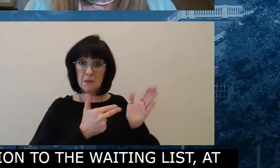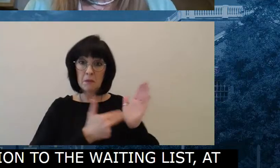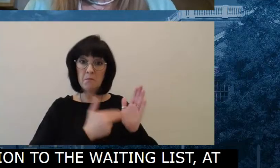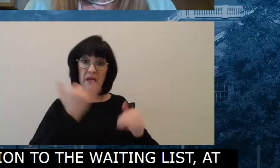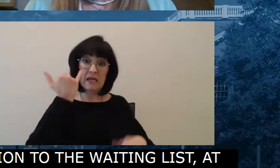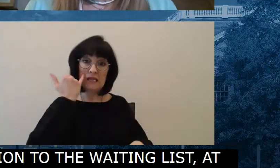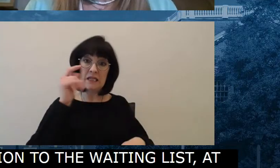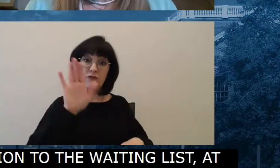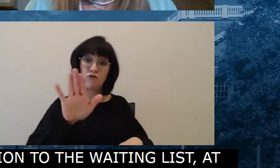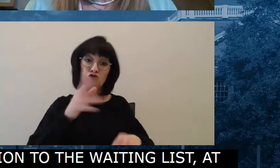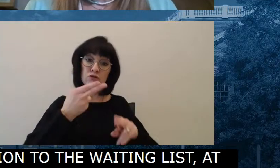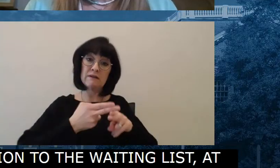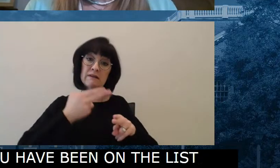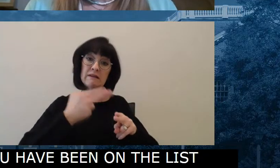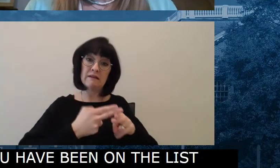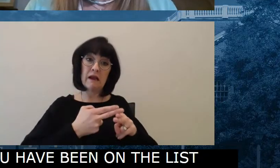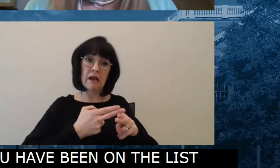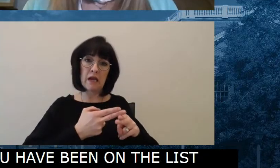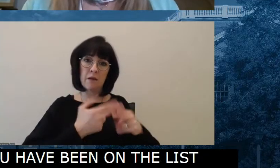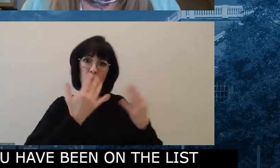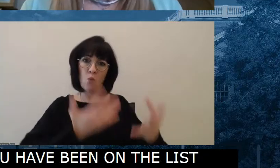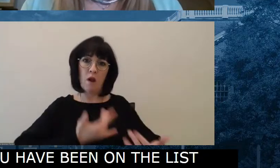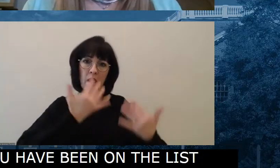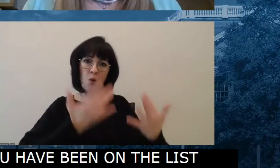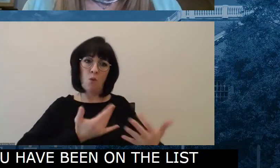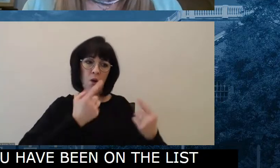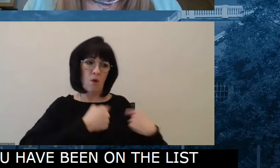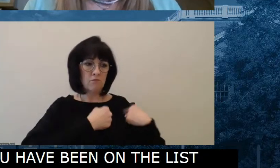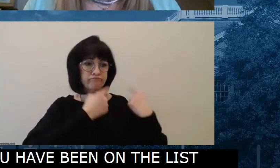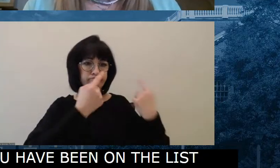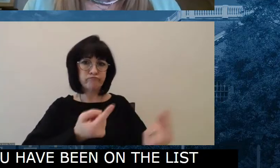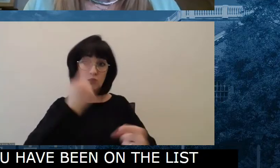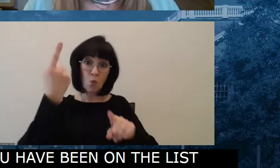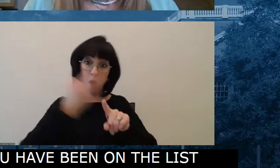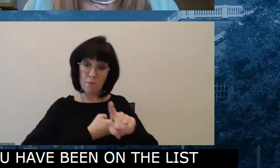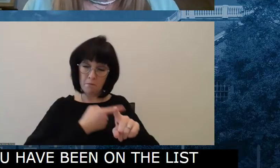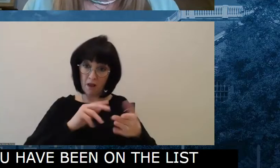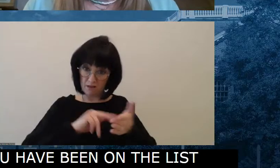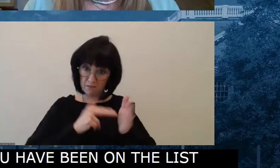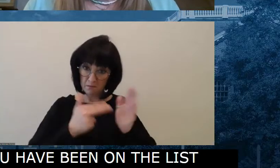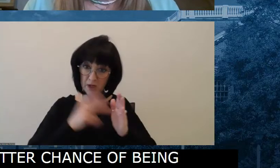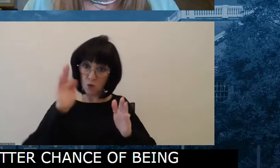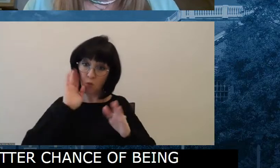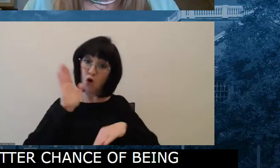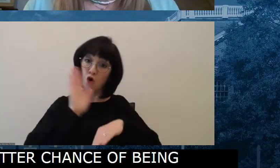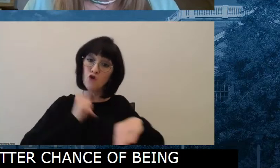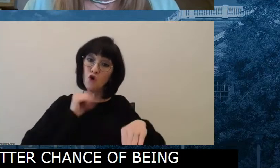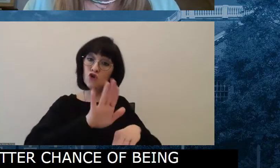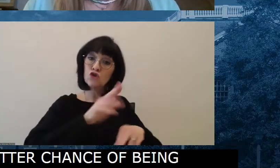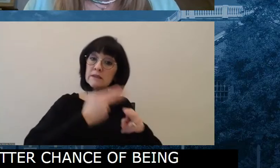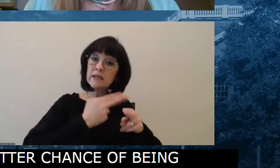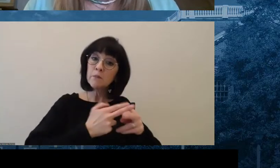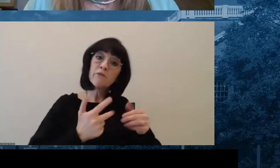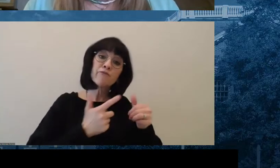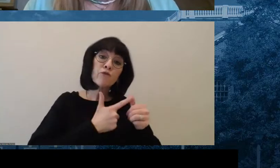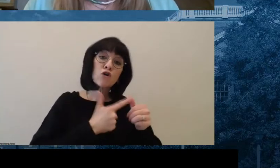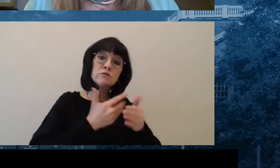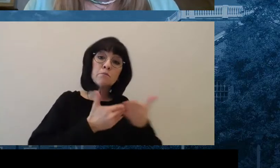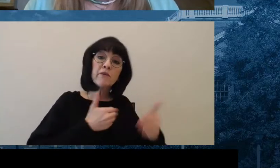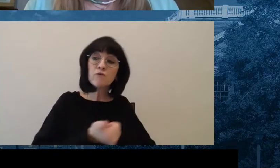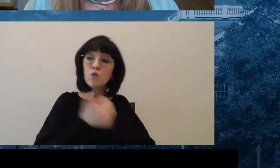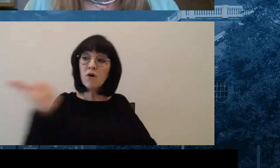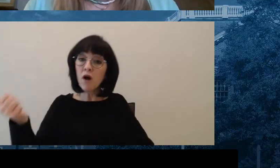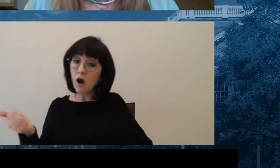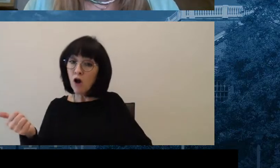or a better chance of being called? Yes, I'm sure Dr. Rattay can respond to part of that, but I did